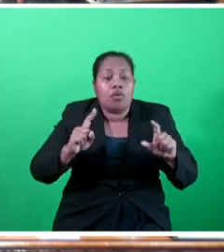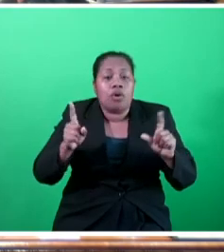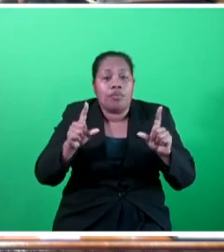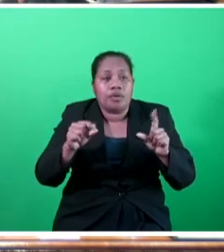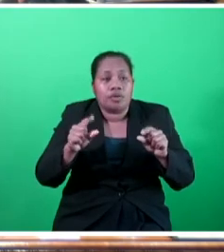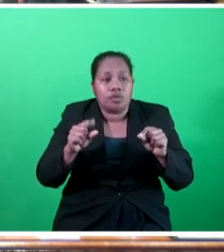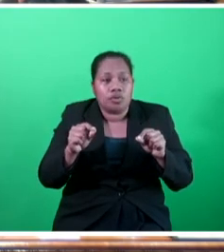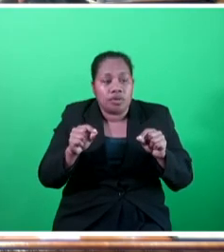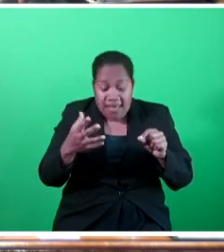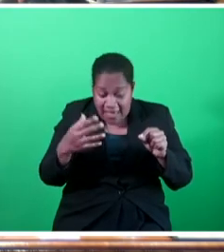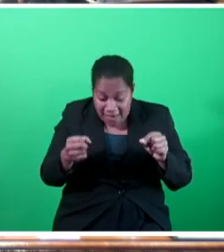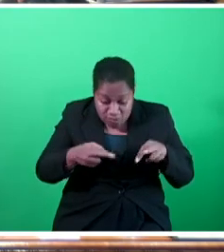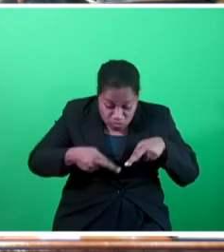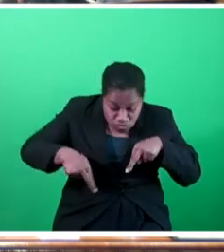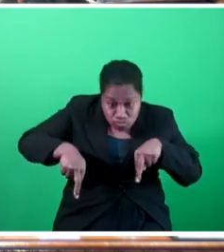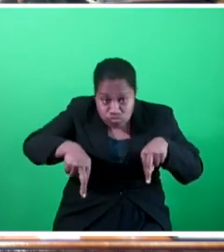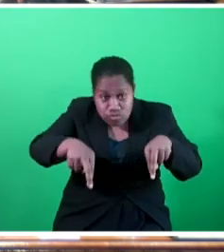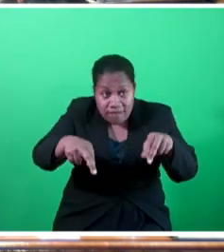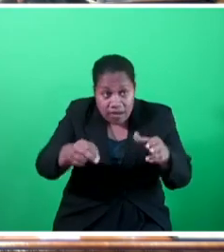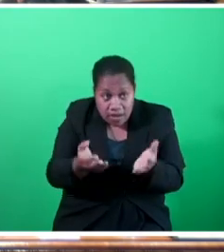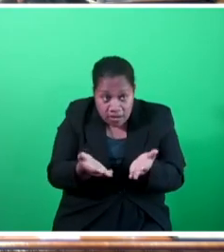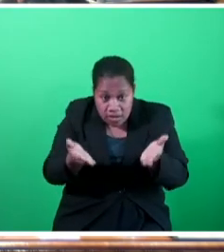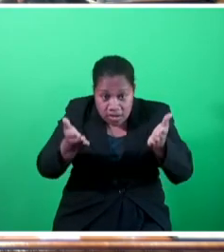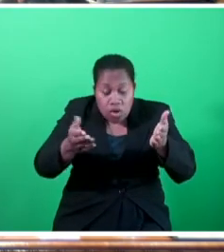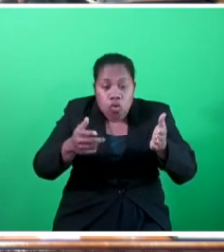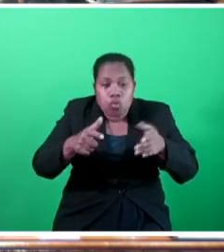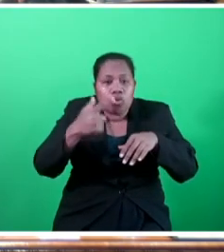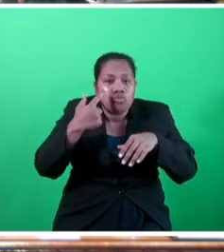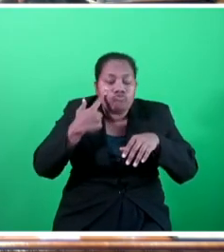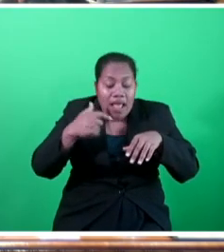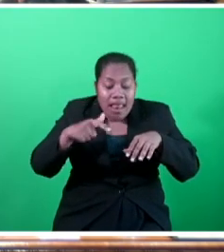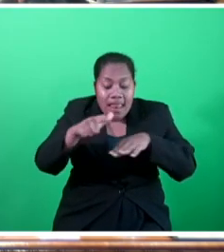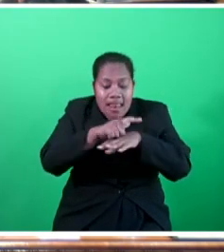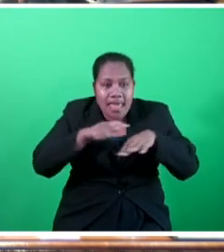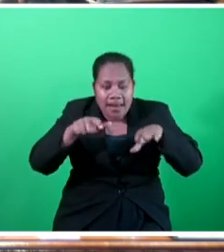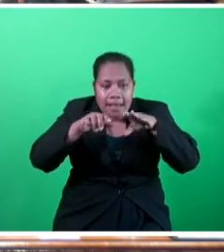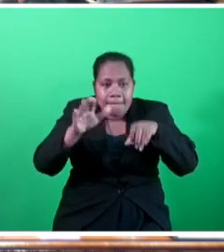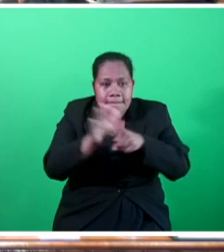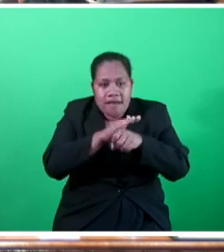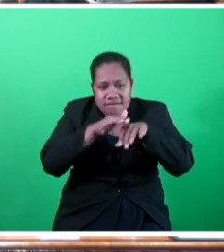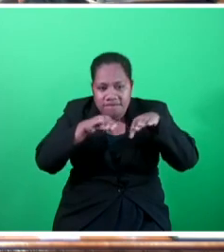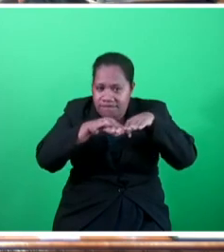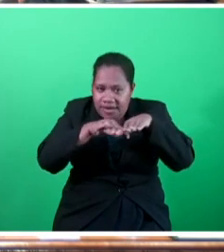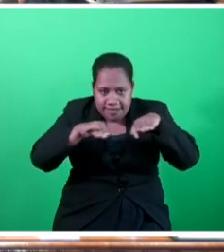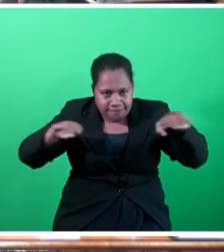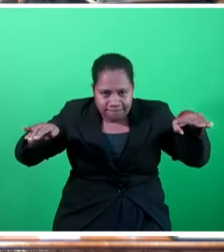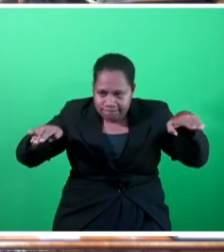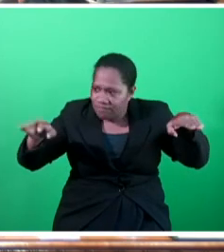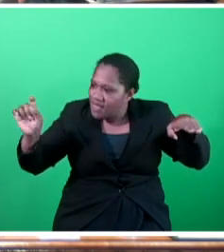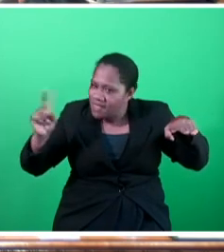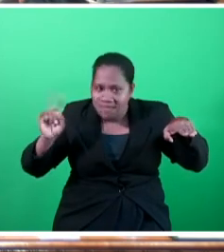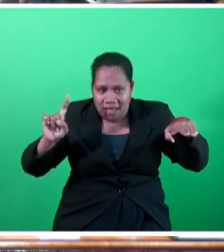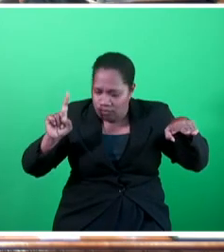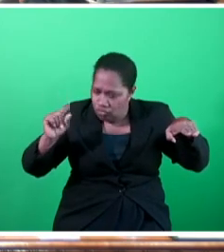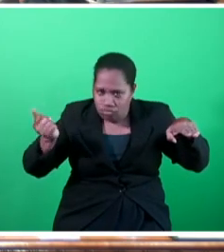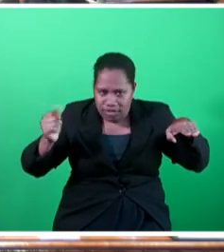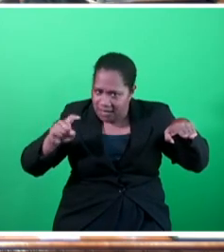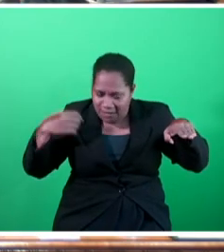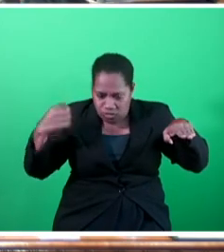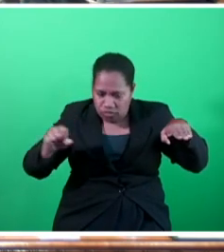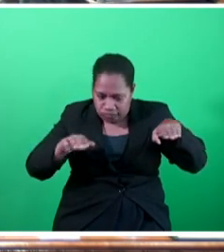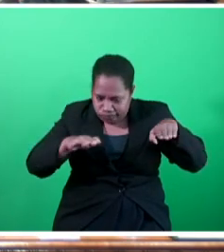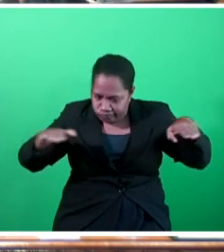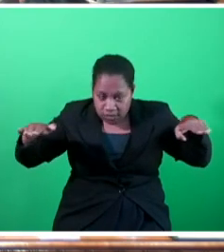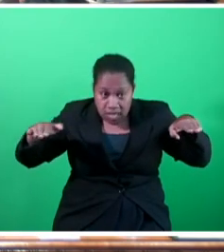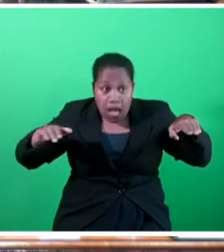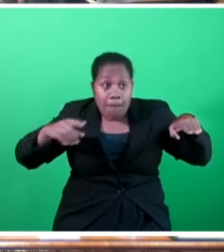just where the river is here, you actually excavate land, make it all flat. Nobody does anything in those areas, and then when the water comes up during the